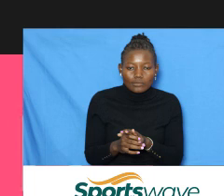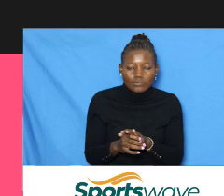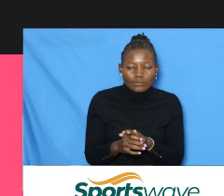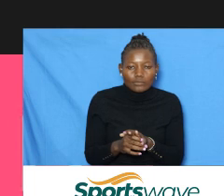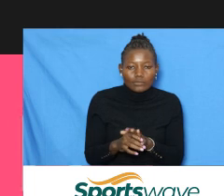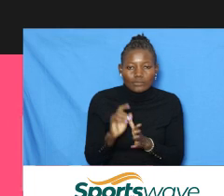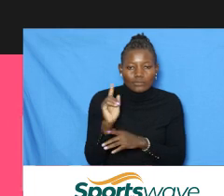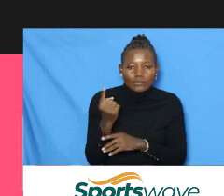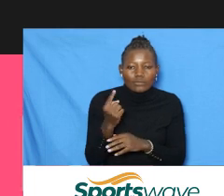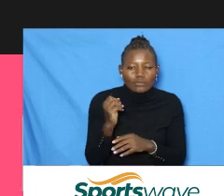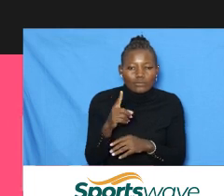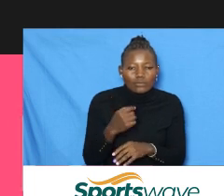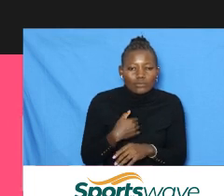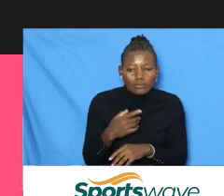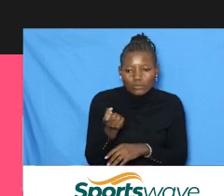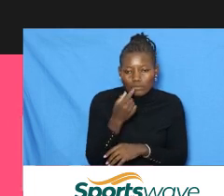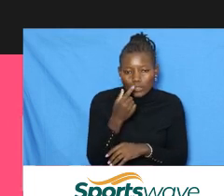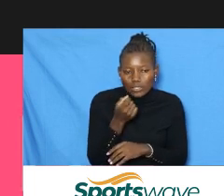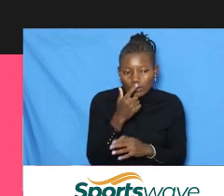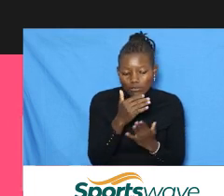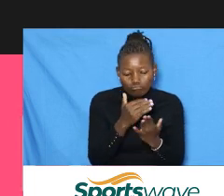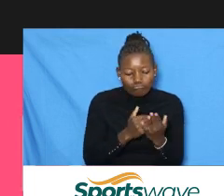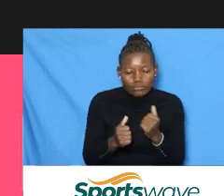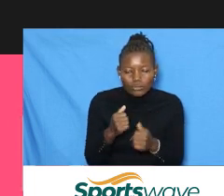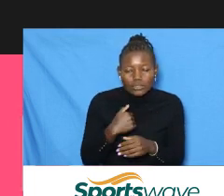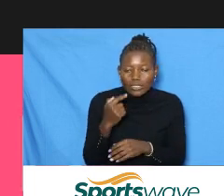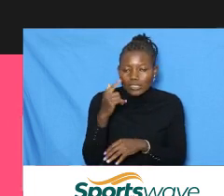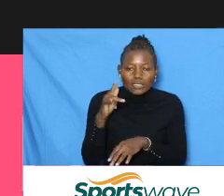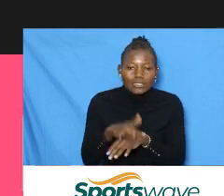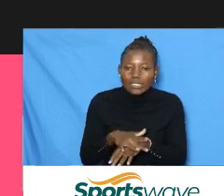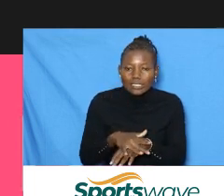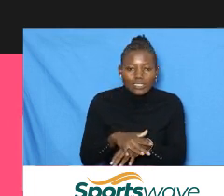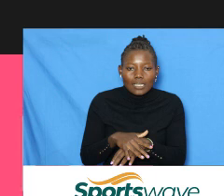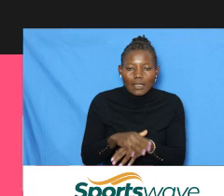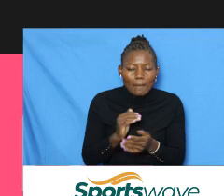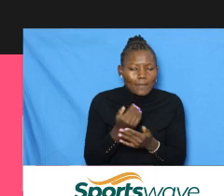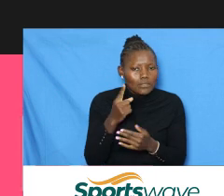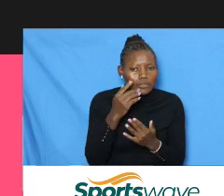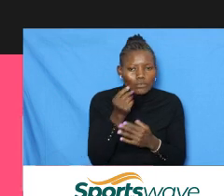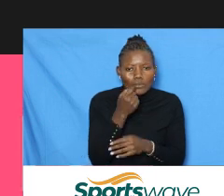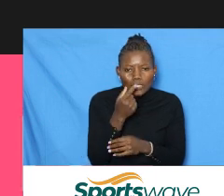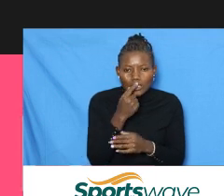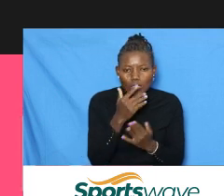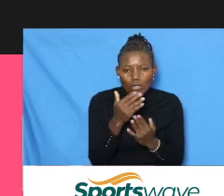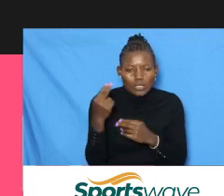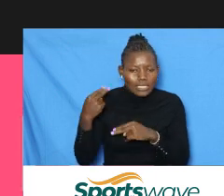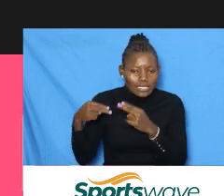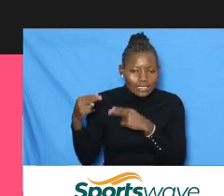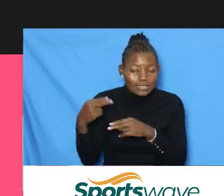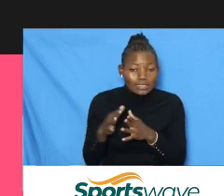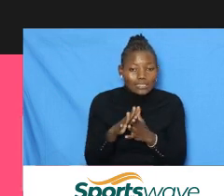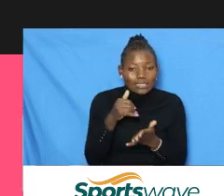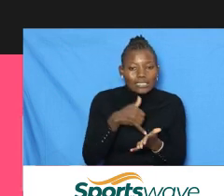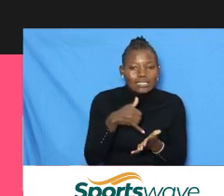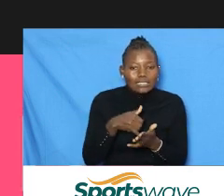essentially you're supposed to have what's called medical profiling, which I mentioned as the first thing. Now, part of medical profiling